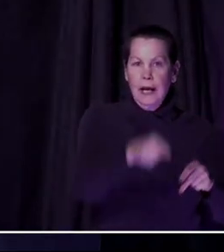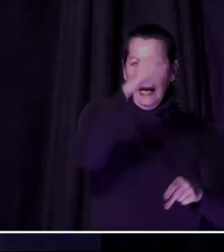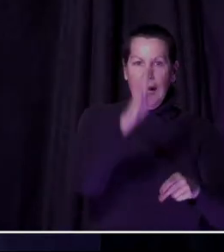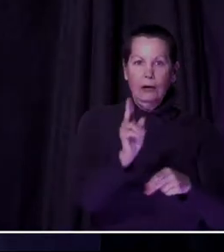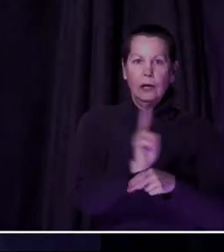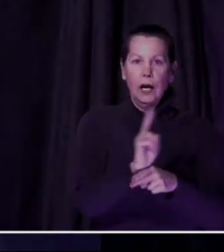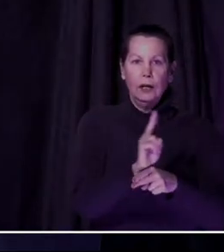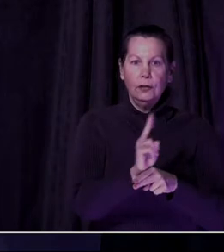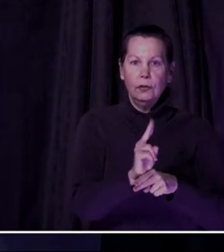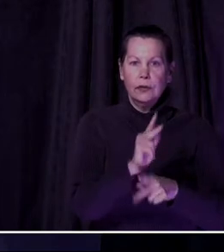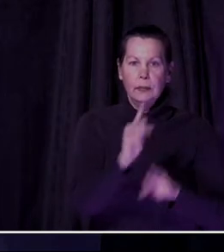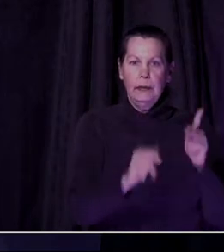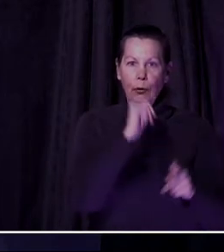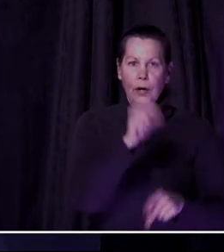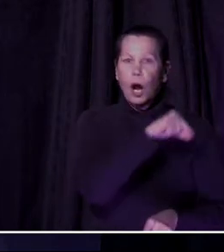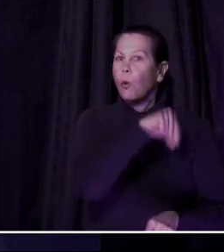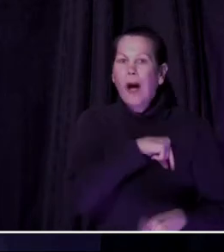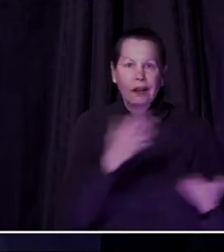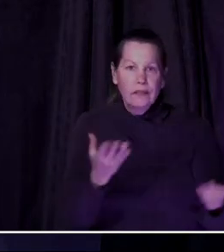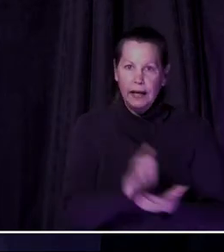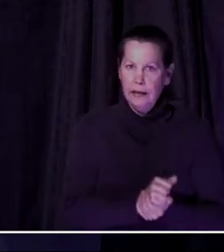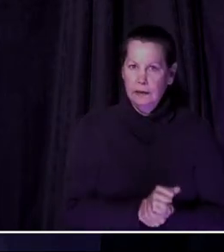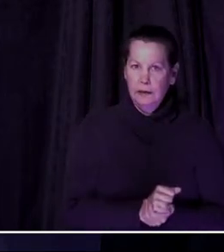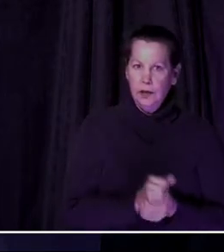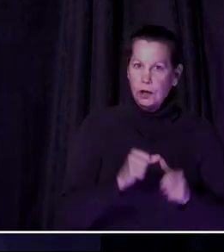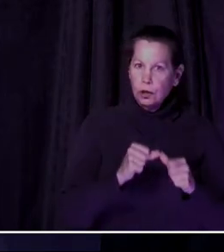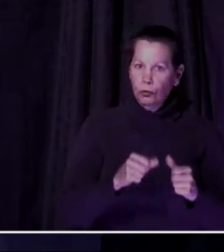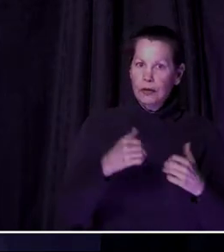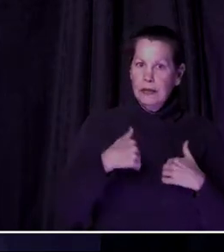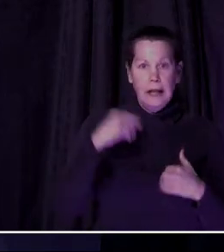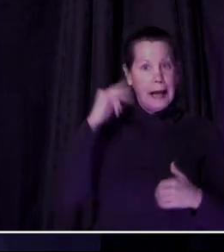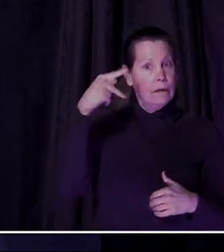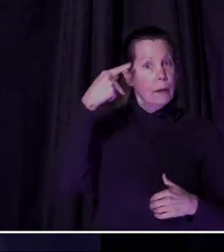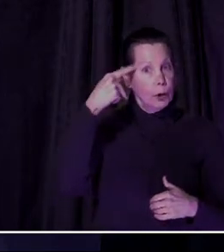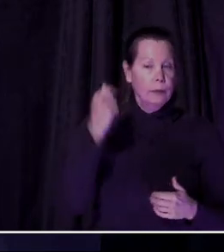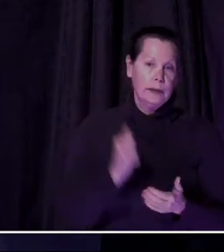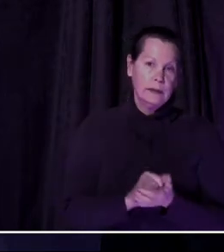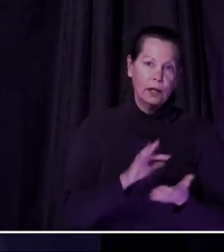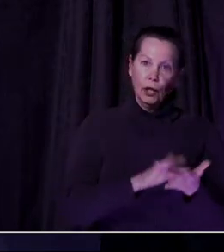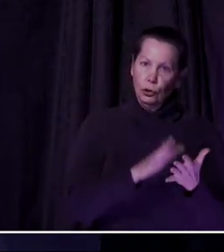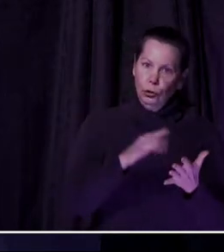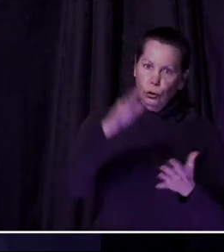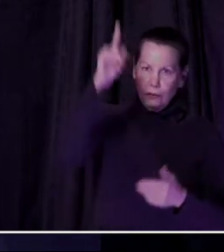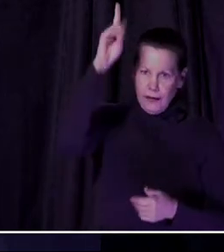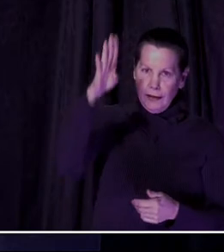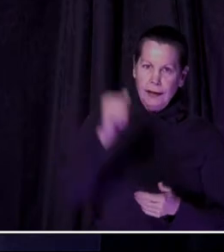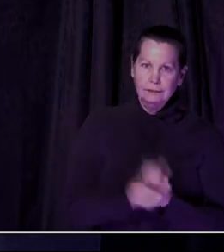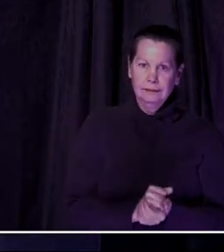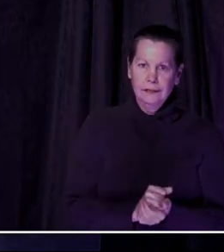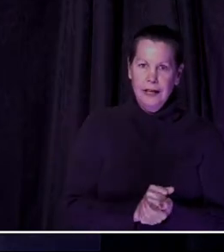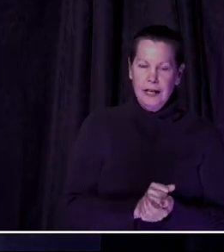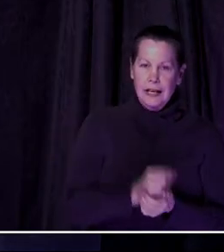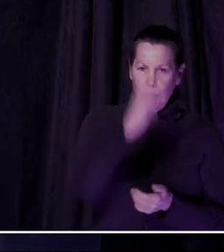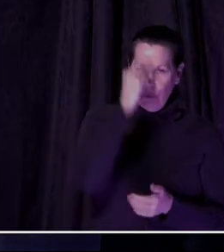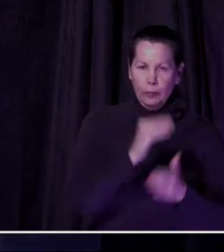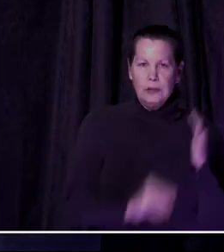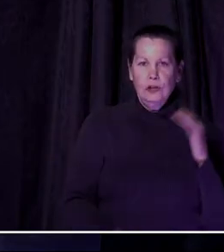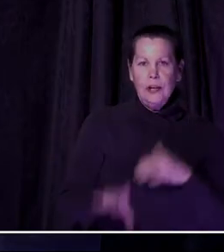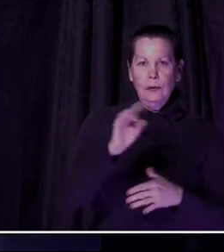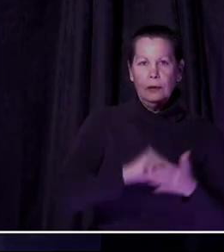the disqualified. You still have a purpose to glorify him. Romans 8:28,